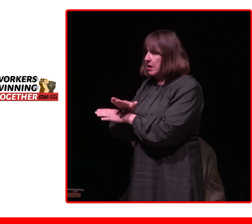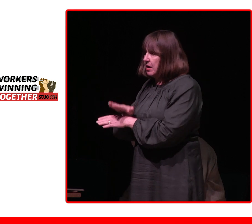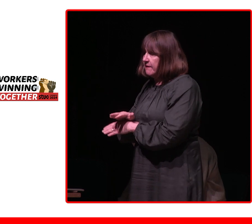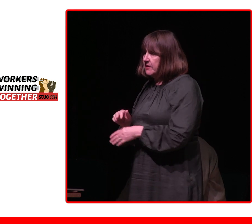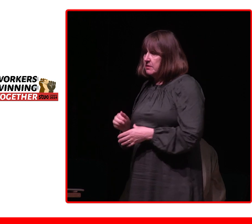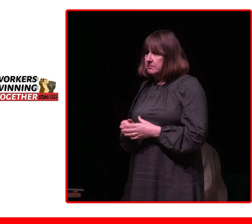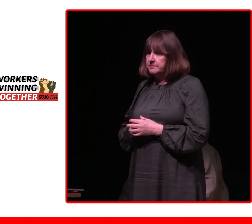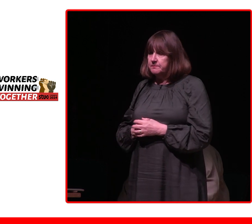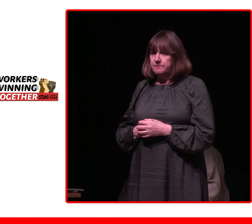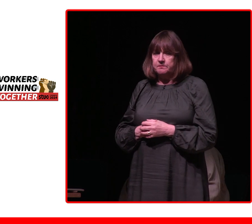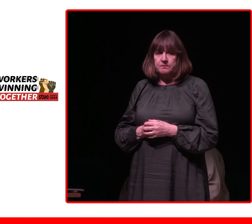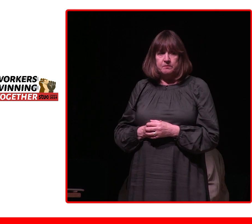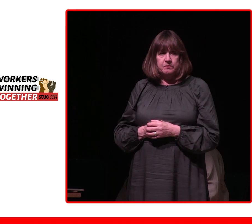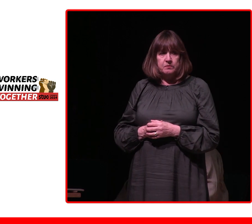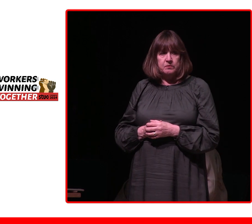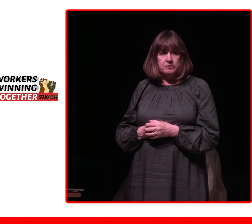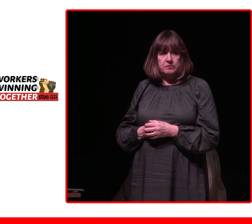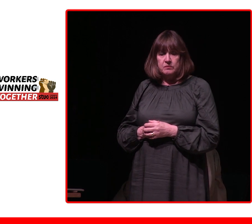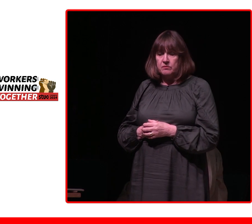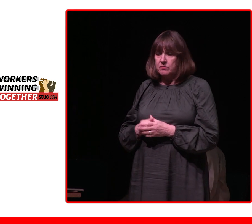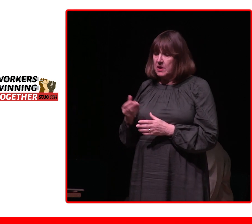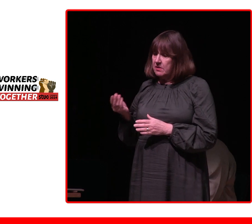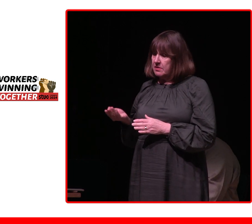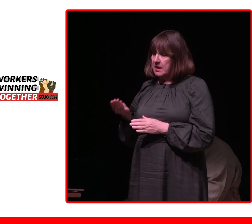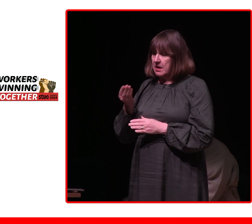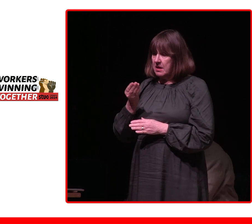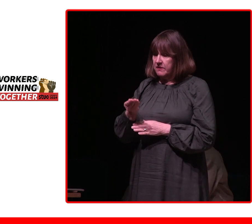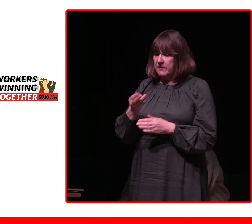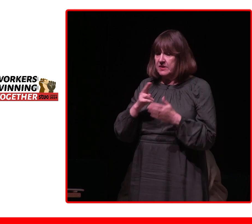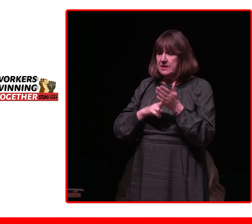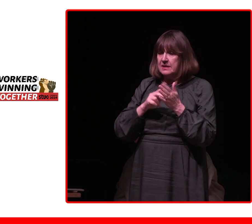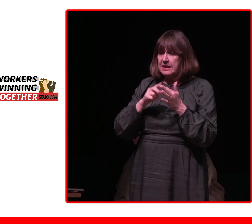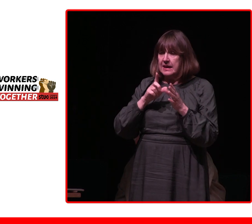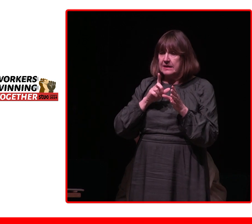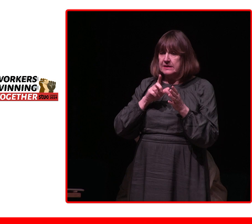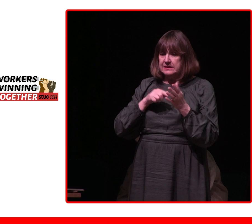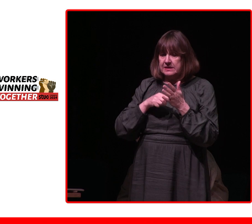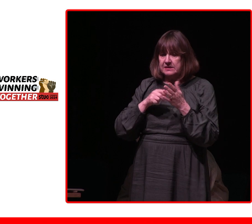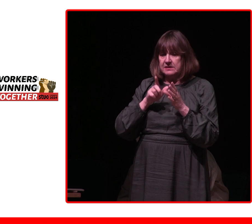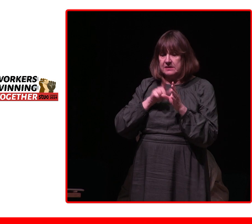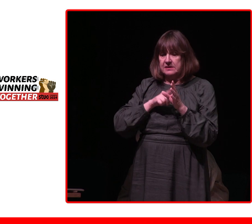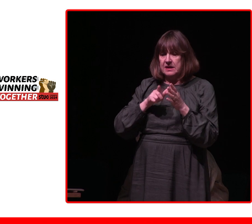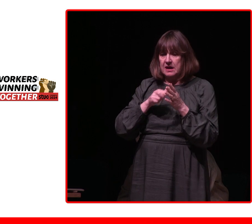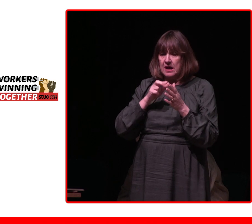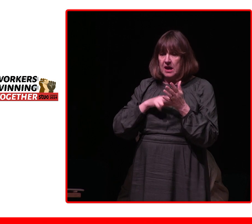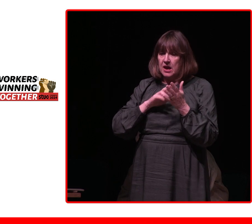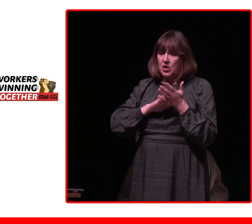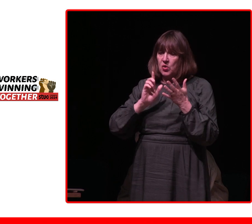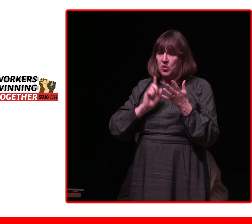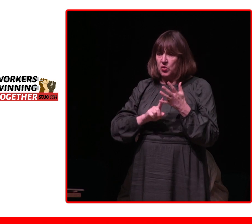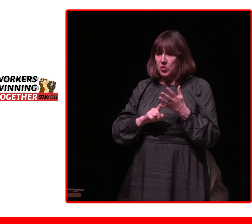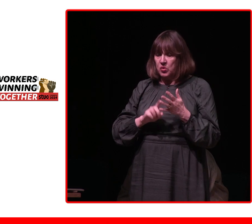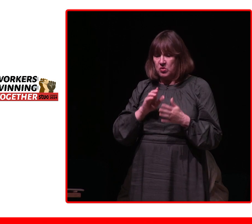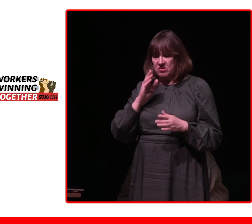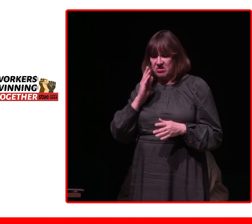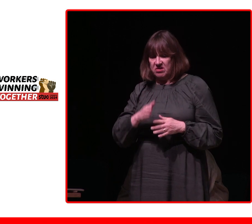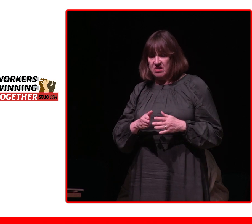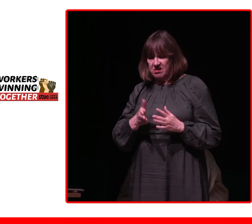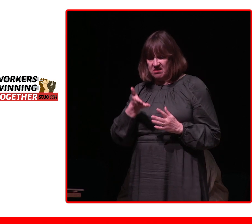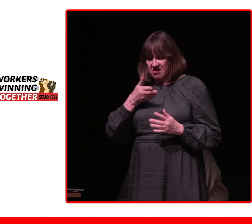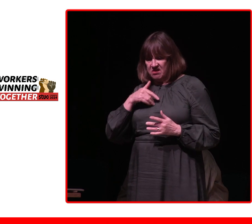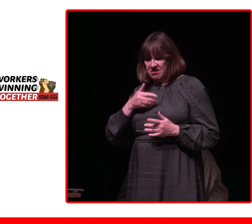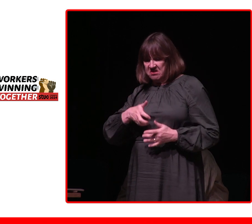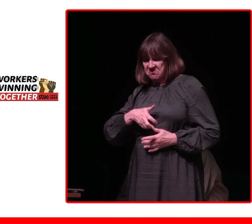government. They have armed Netanyahu. The party of Balfour are Zionistic to their rotten